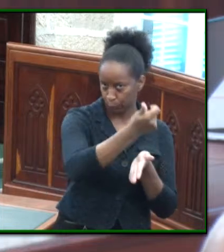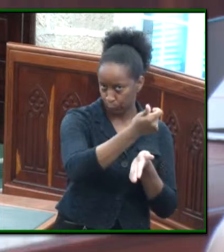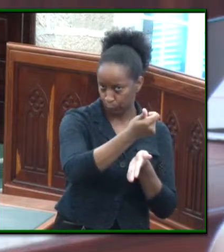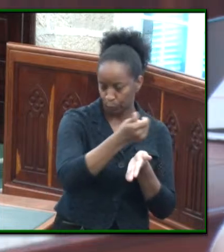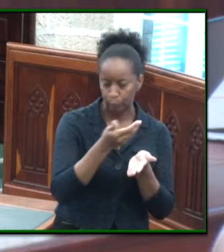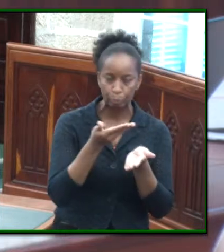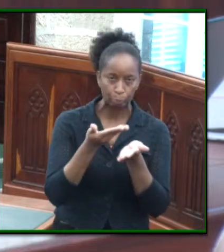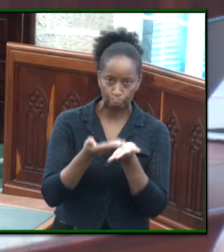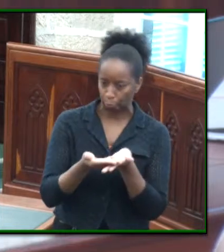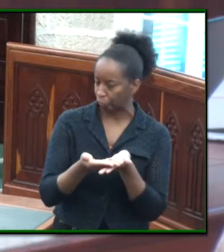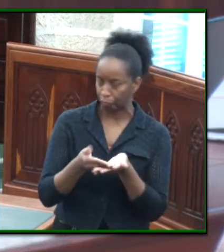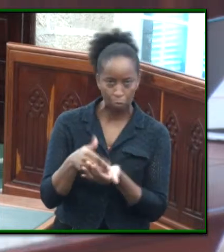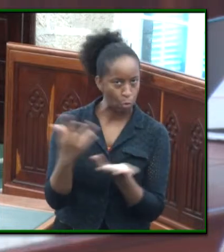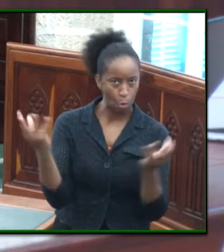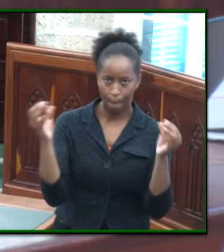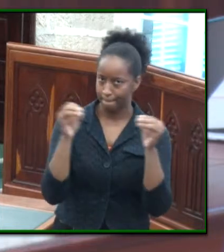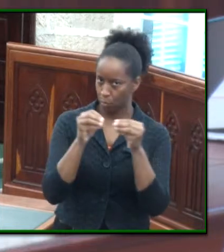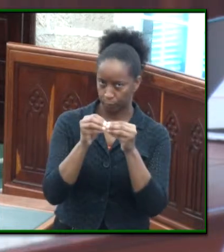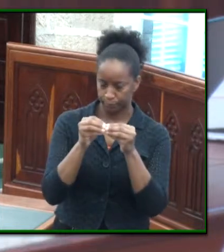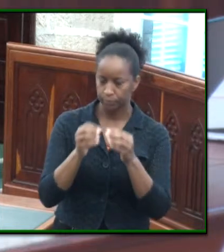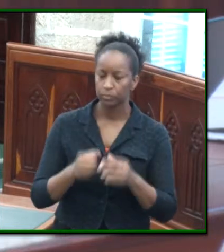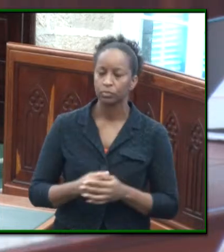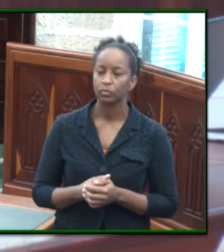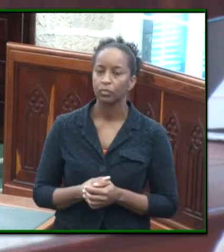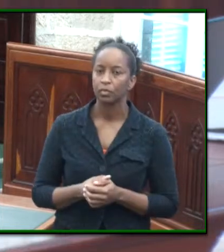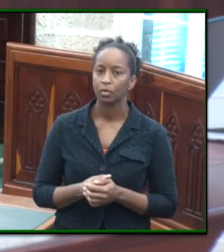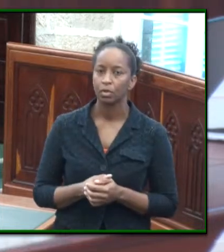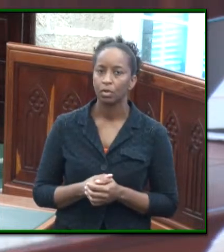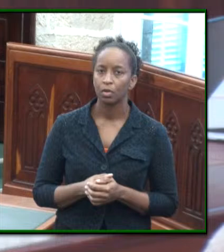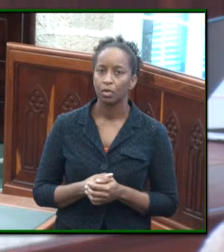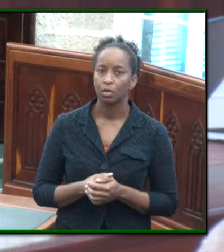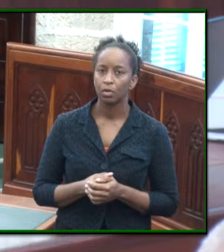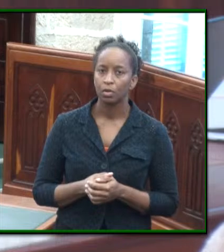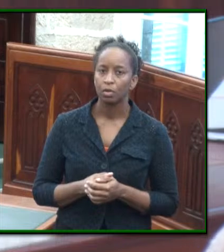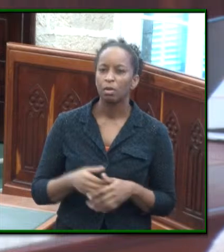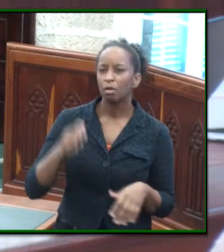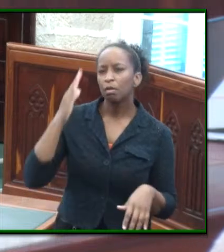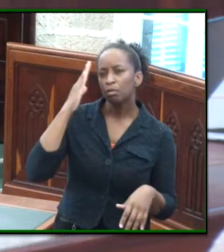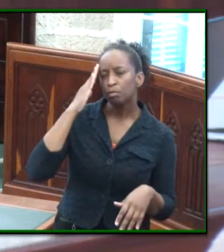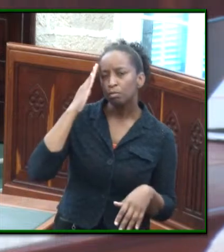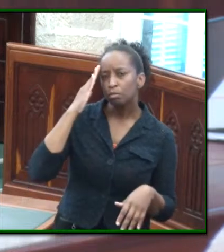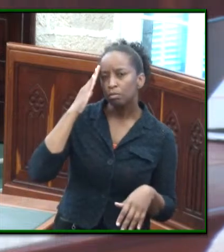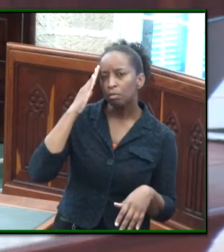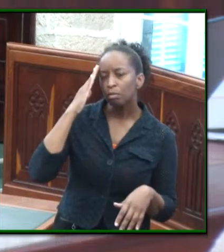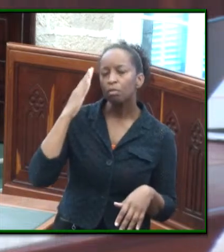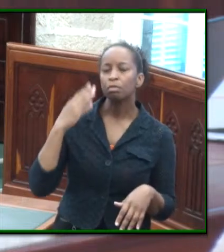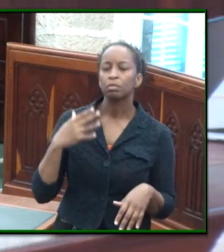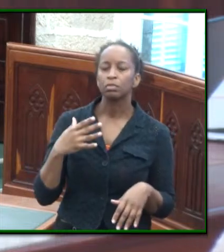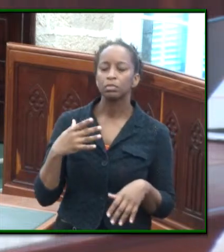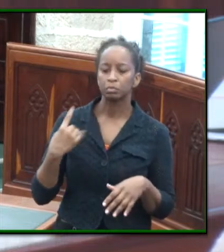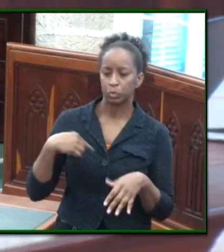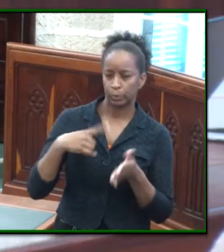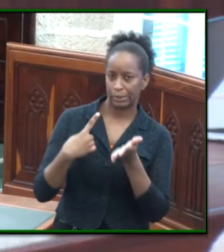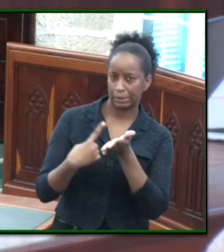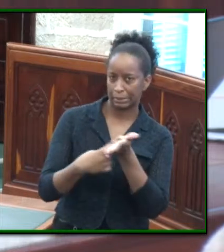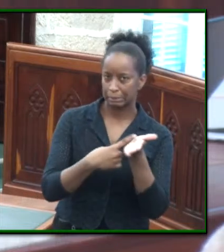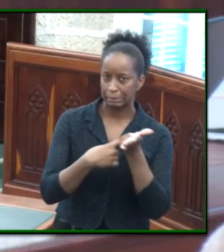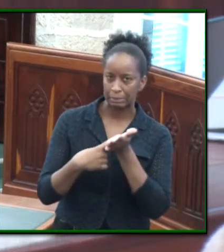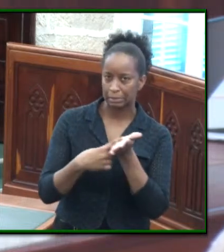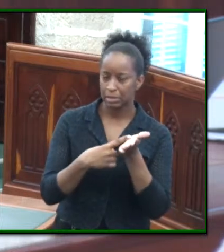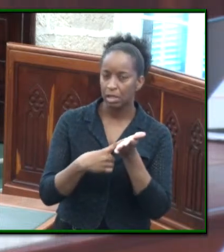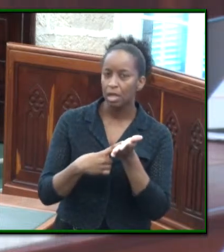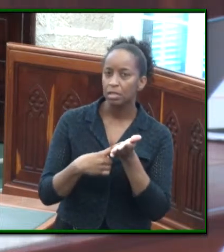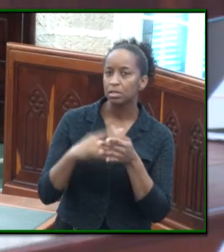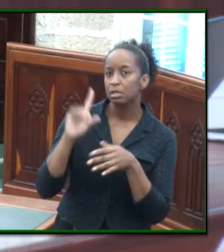and outside Attorney General of what you spoke, like in public works and we know NCC, require a